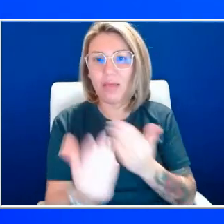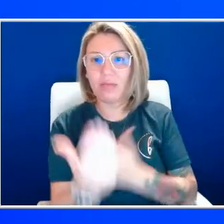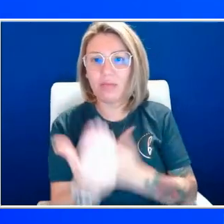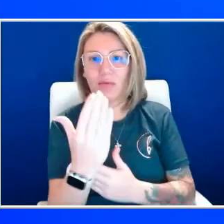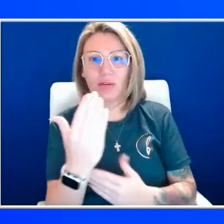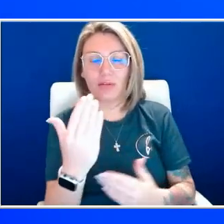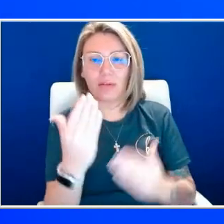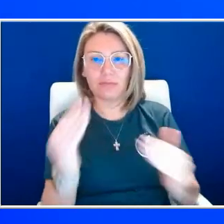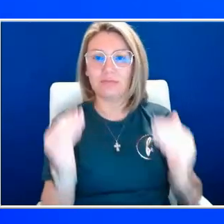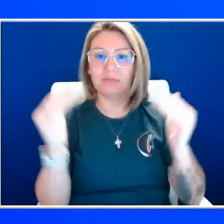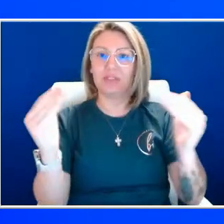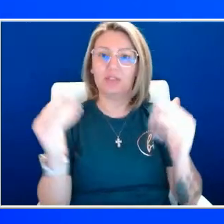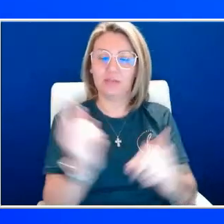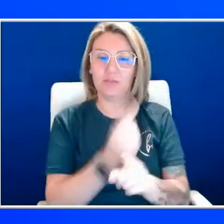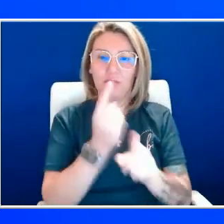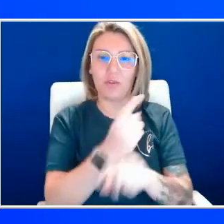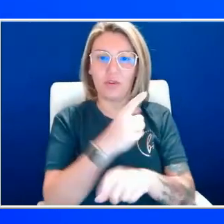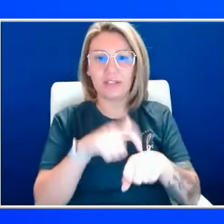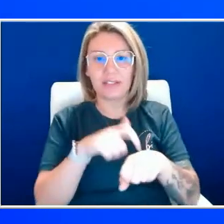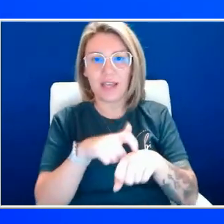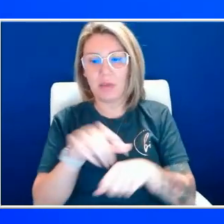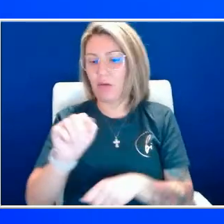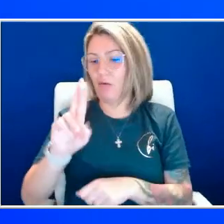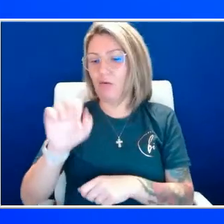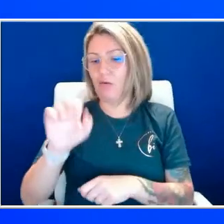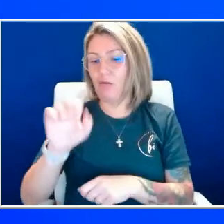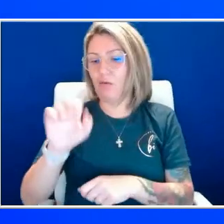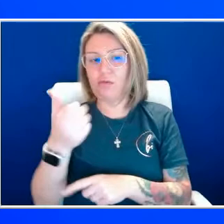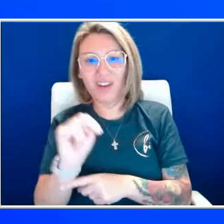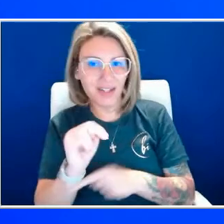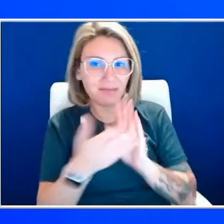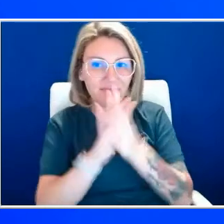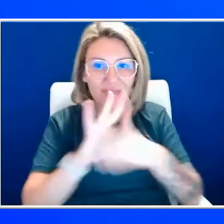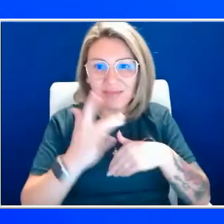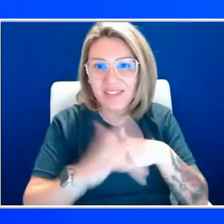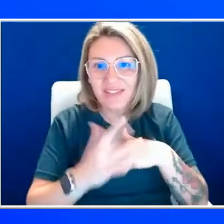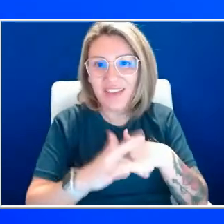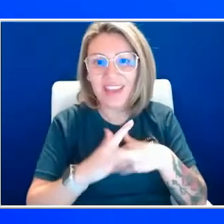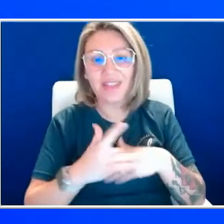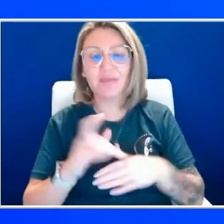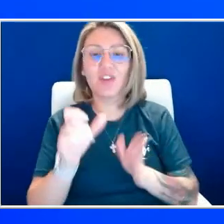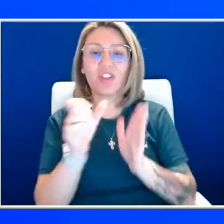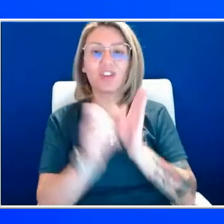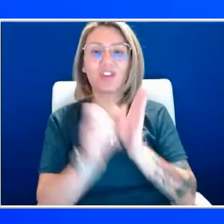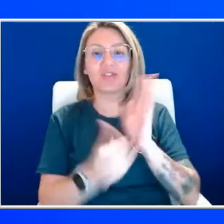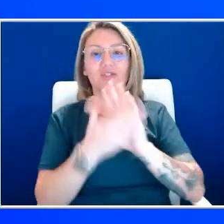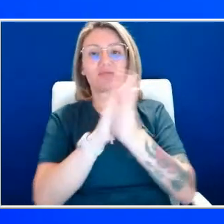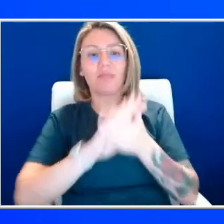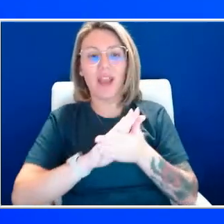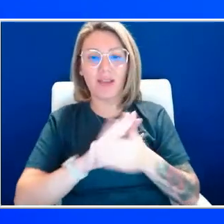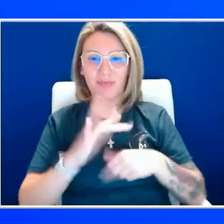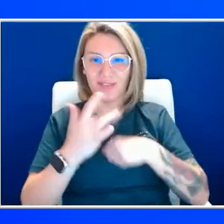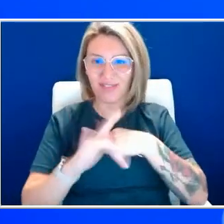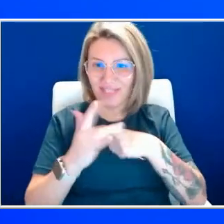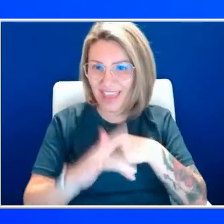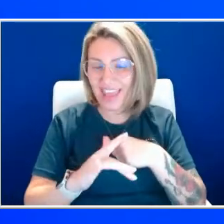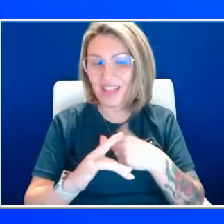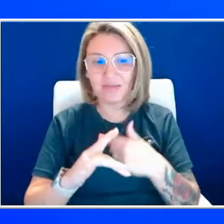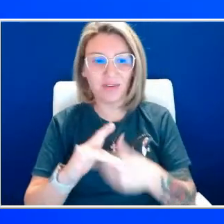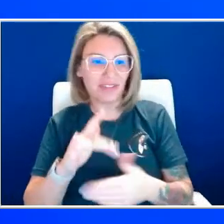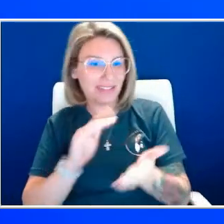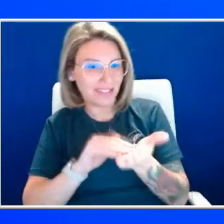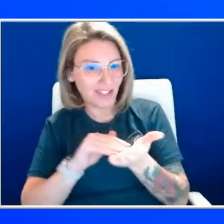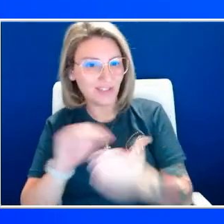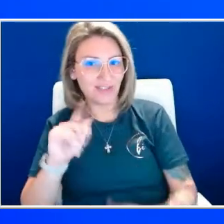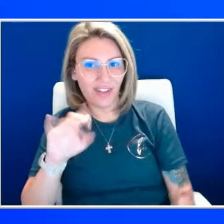appropriate time, organ becomes available. Our surgeons being available, like Dr. Dancer Downey and Tyler